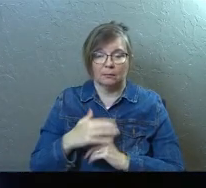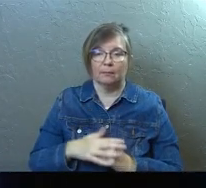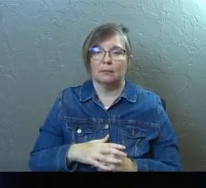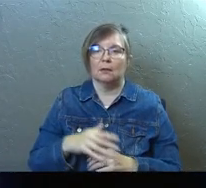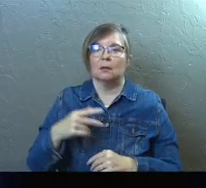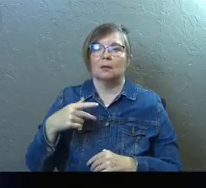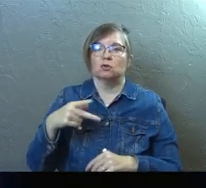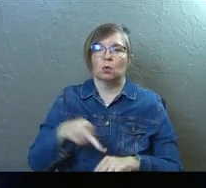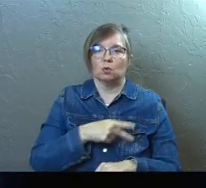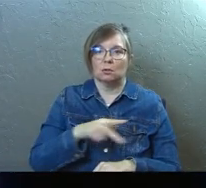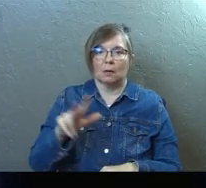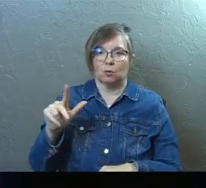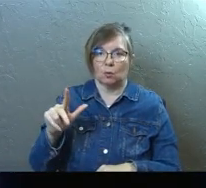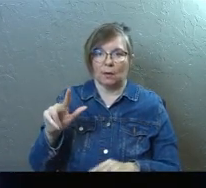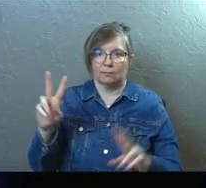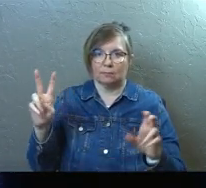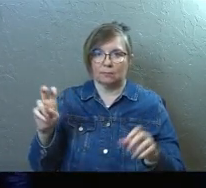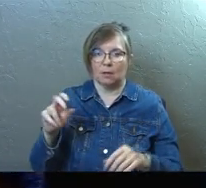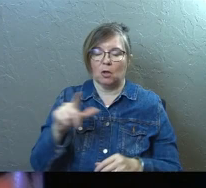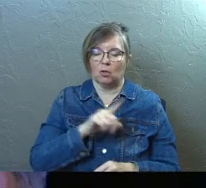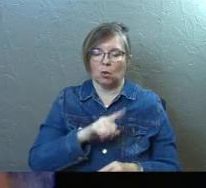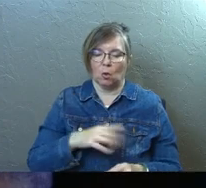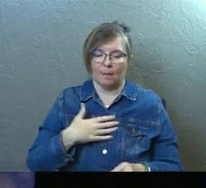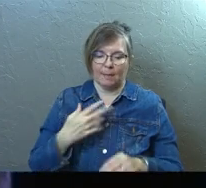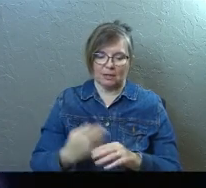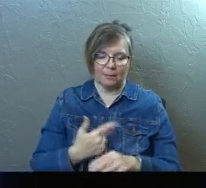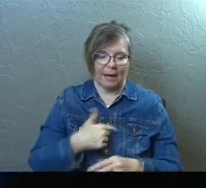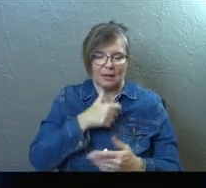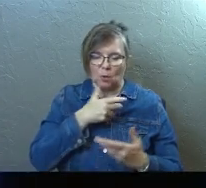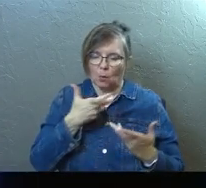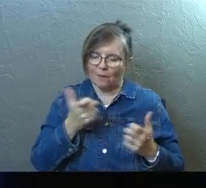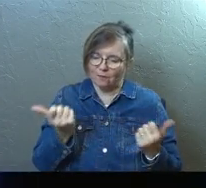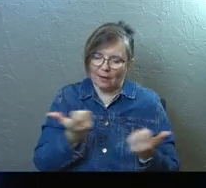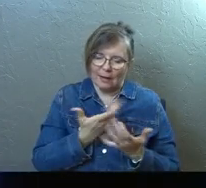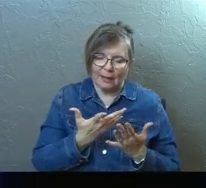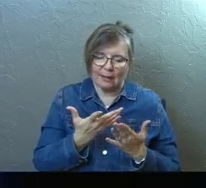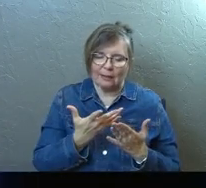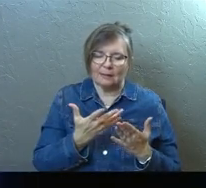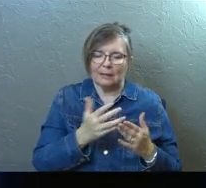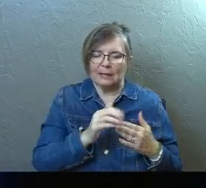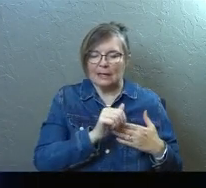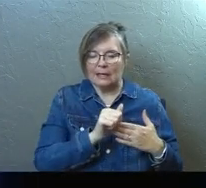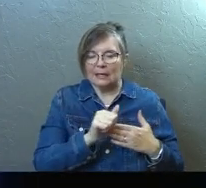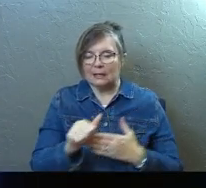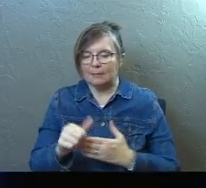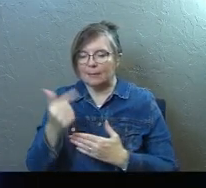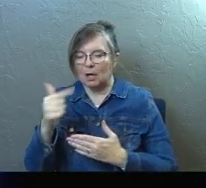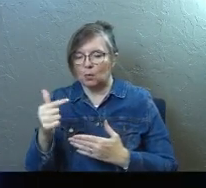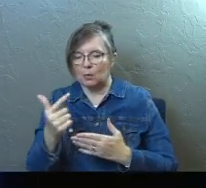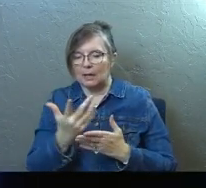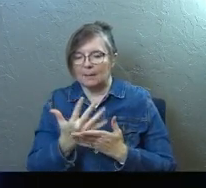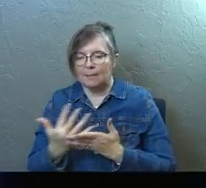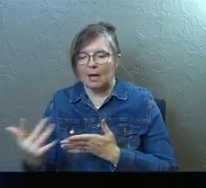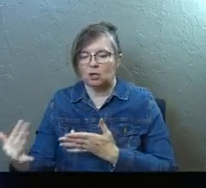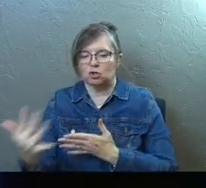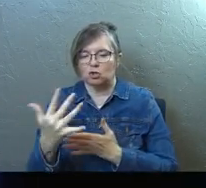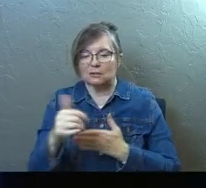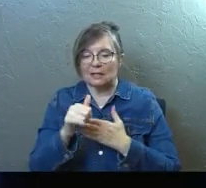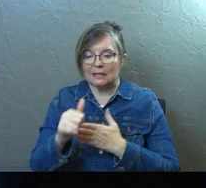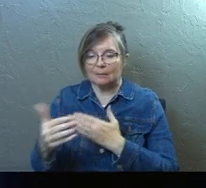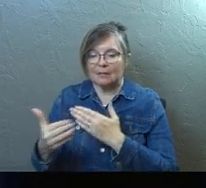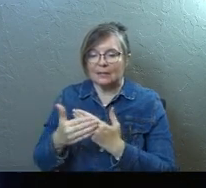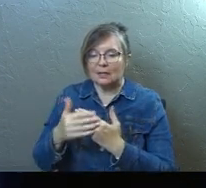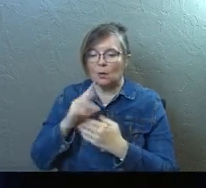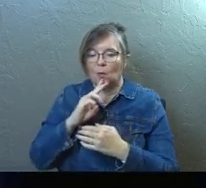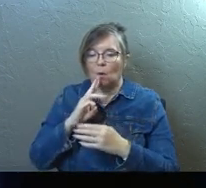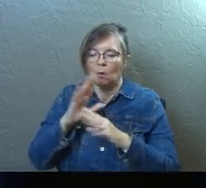Lord is my shepherd, I shall not want. He makes me lie down in green pastures. He leads me beside still waters. Pastor Ricky talked about that. God